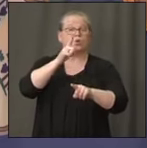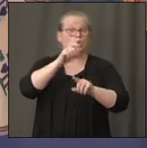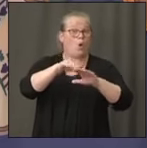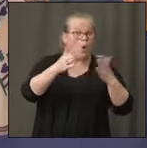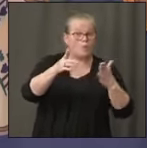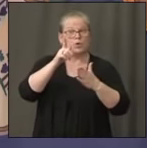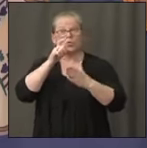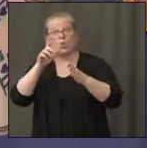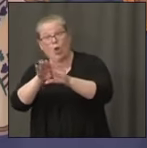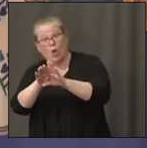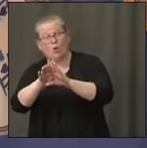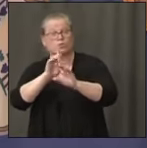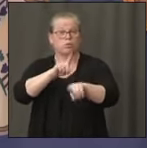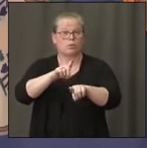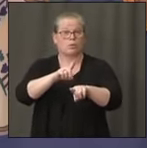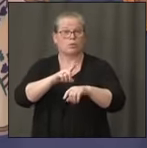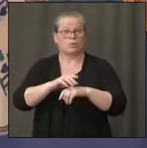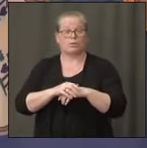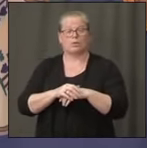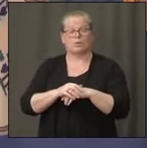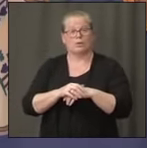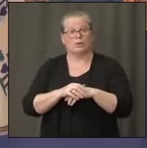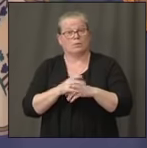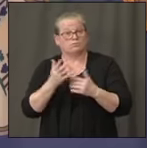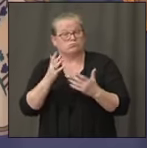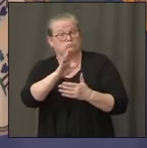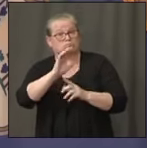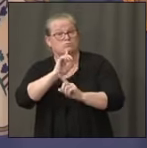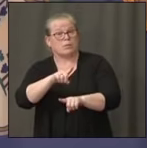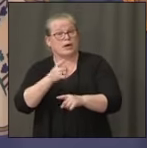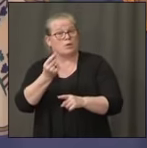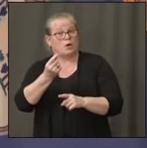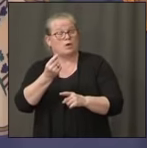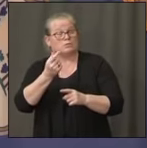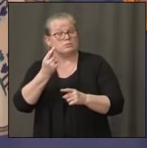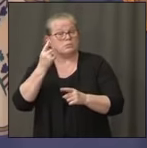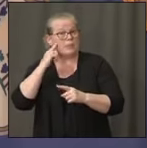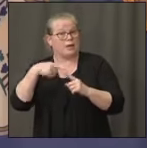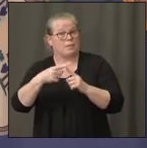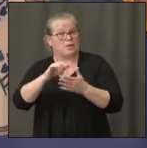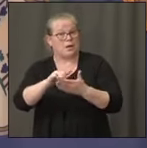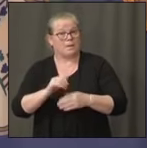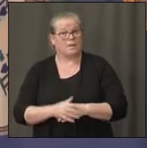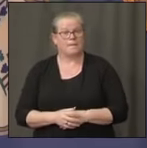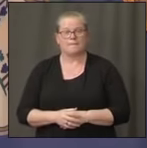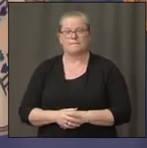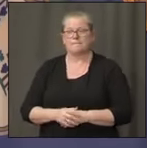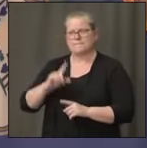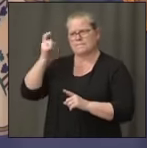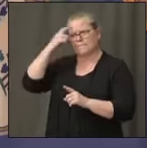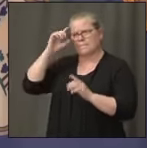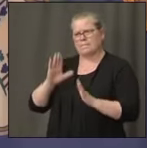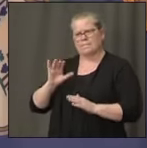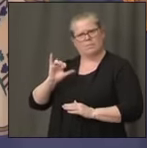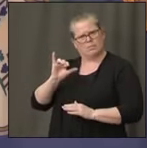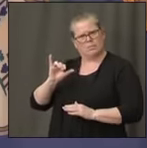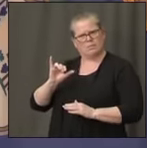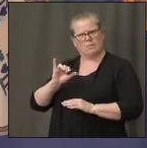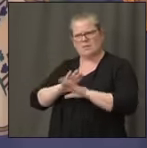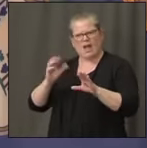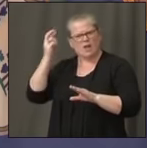look, the legislature on a really strong bipartisan basis gave